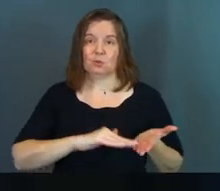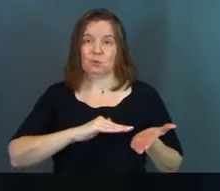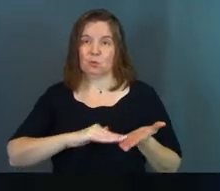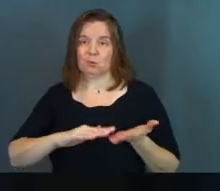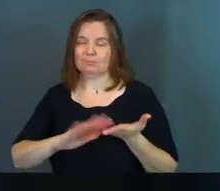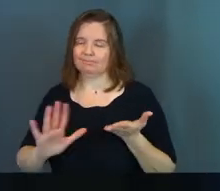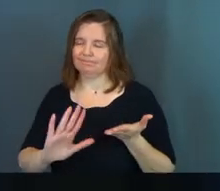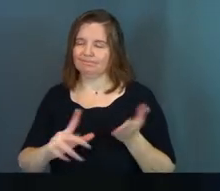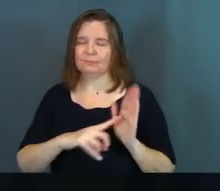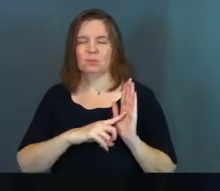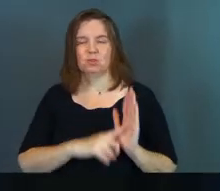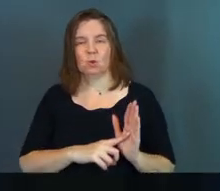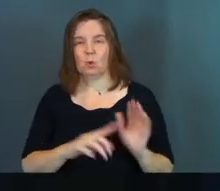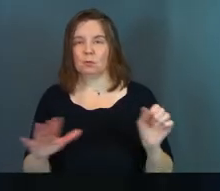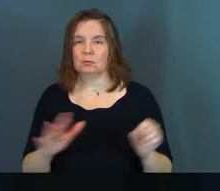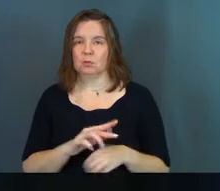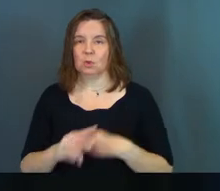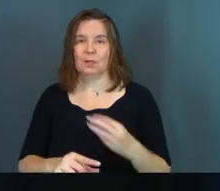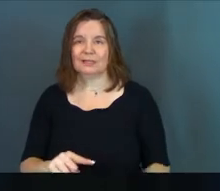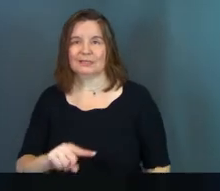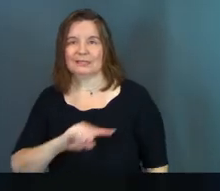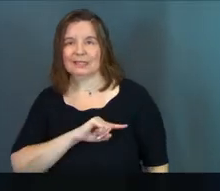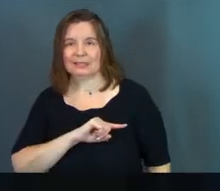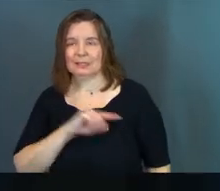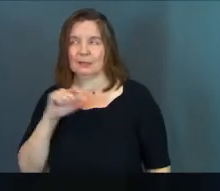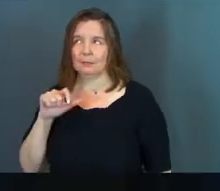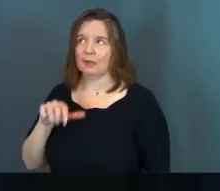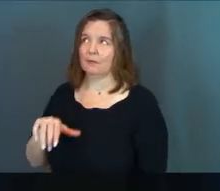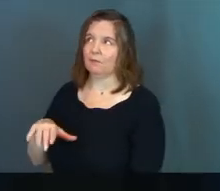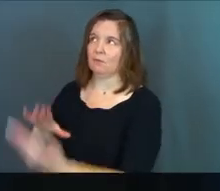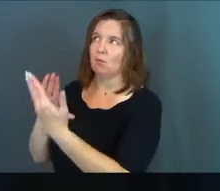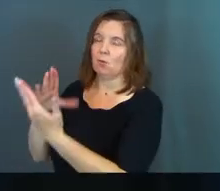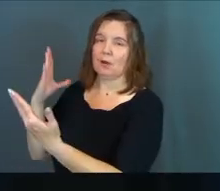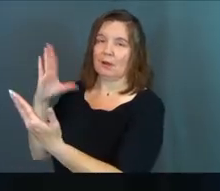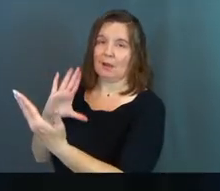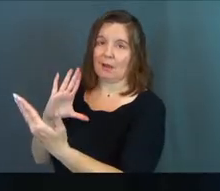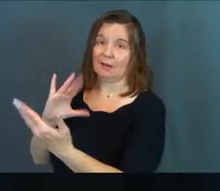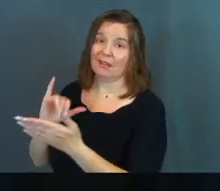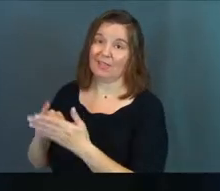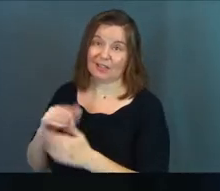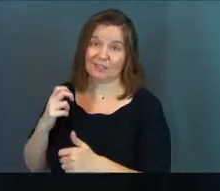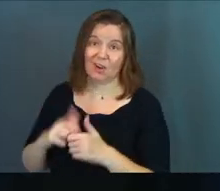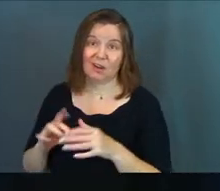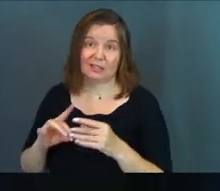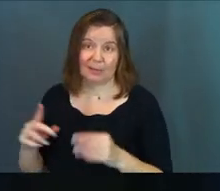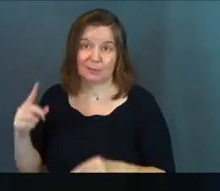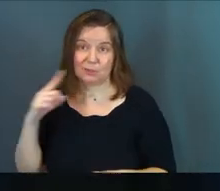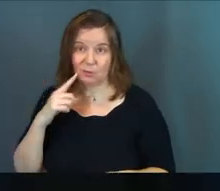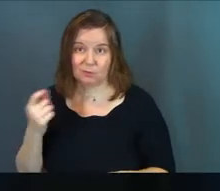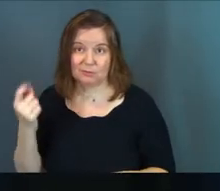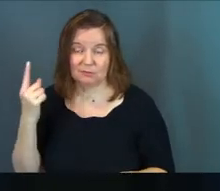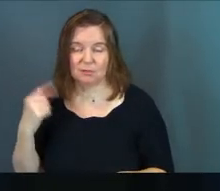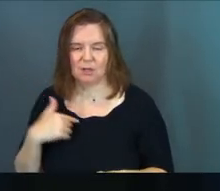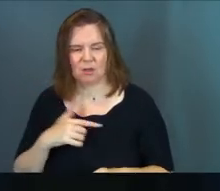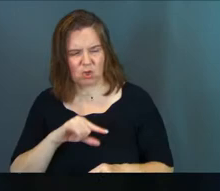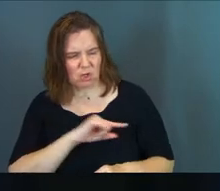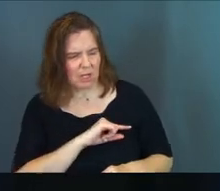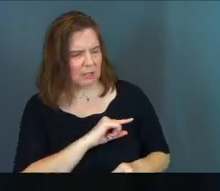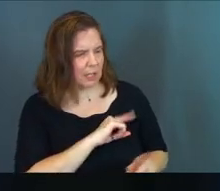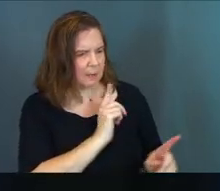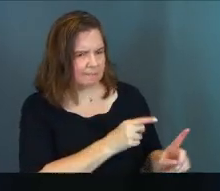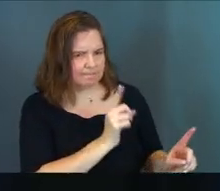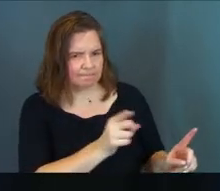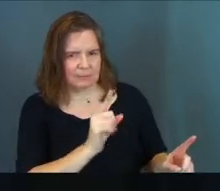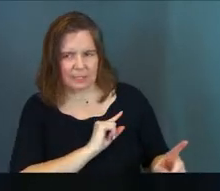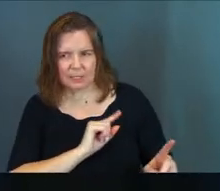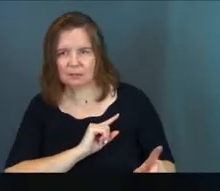and to show that the entire world is guilty before God. That's a hard statement to hear. You know what I'm saying? It's like he's in here, he's like, you're guilty, you're guilty,